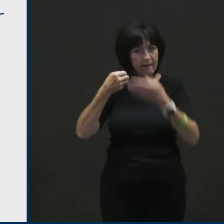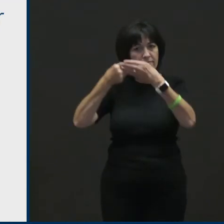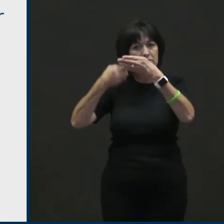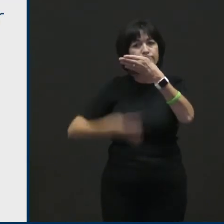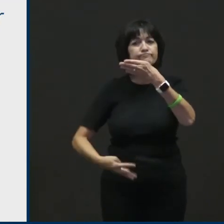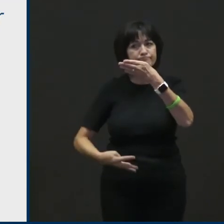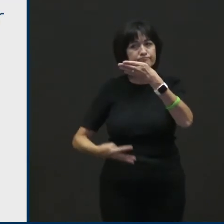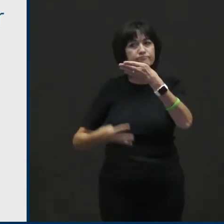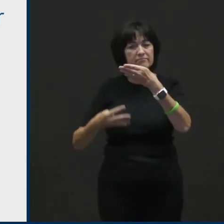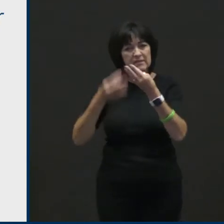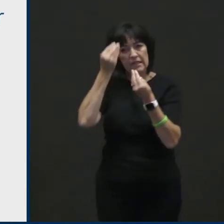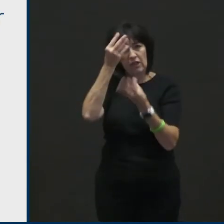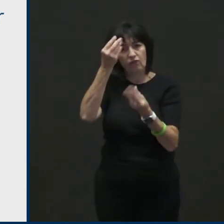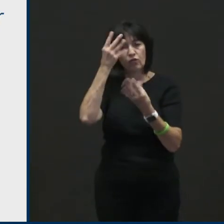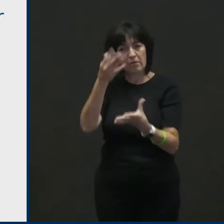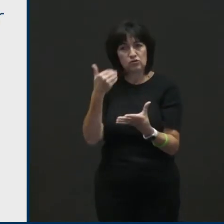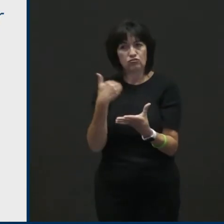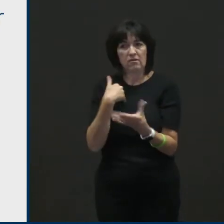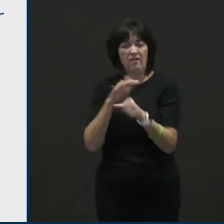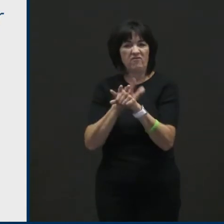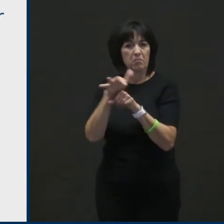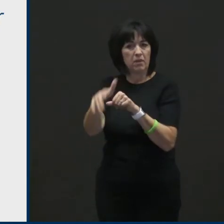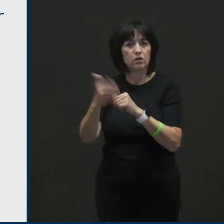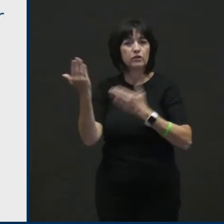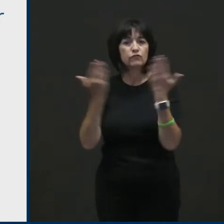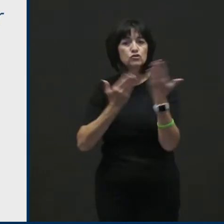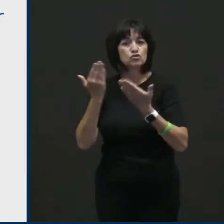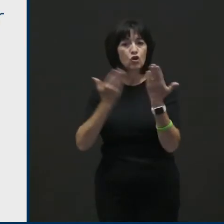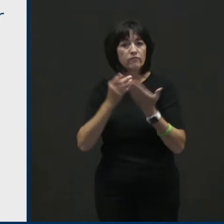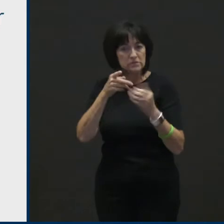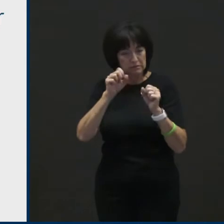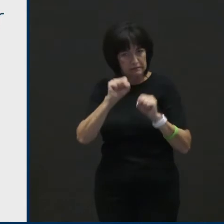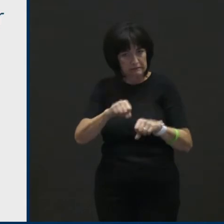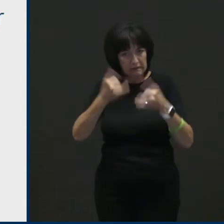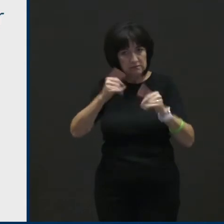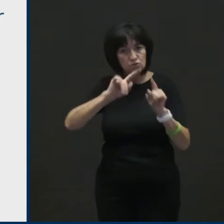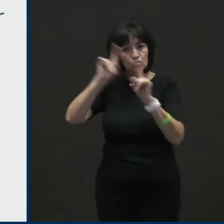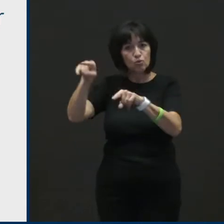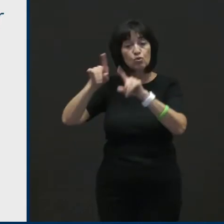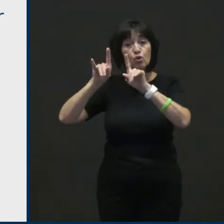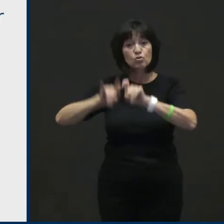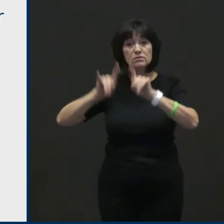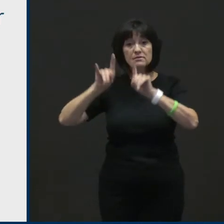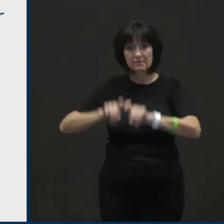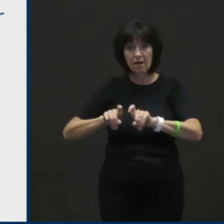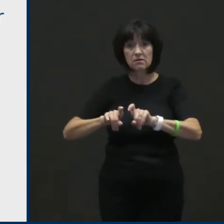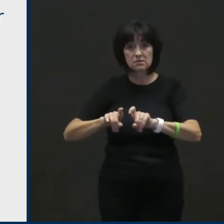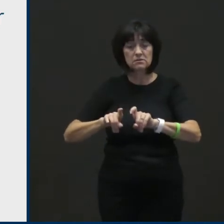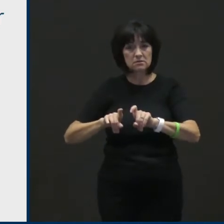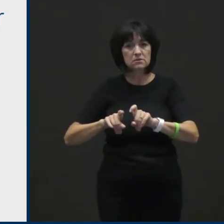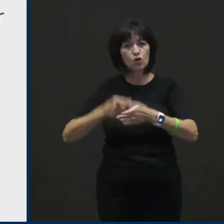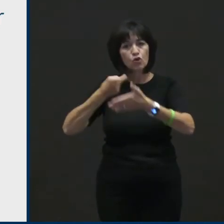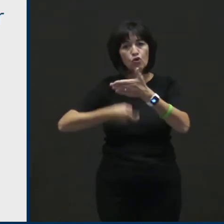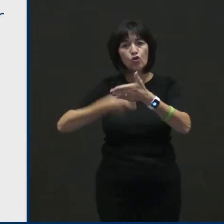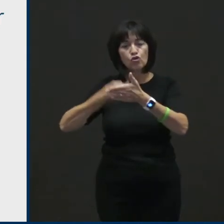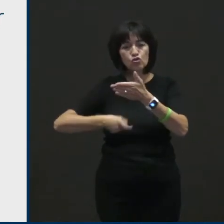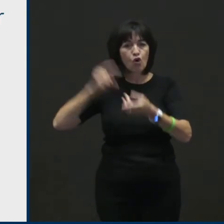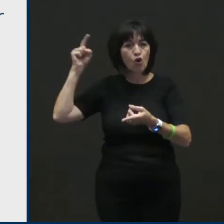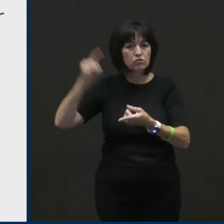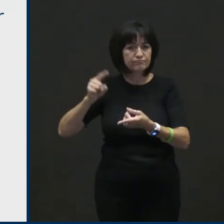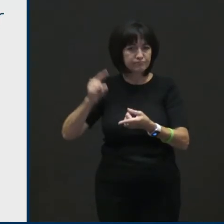that are available to you to get the screenings that you need to whether